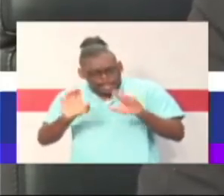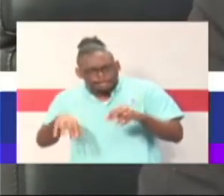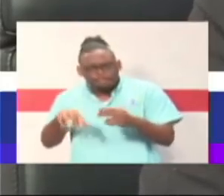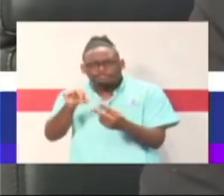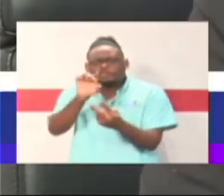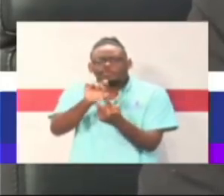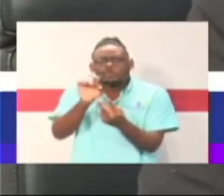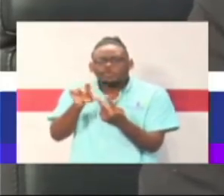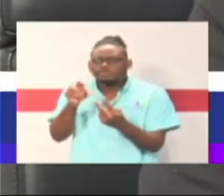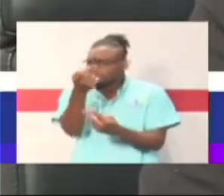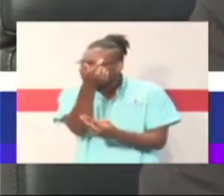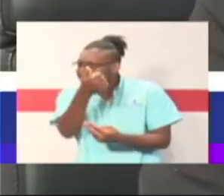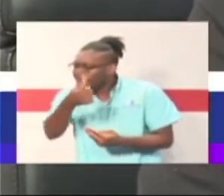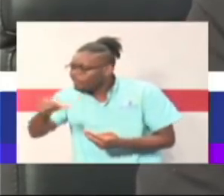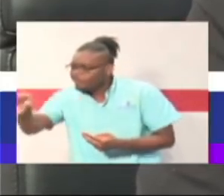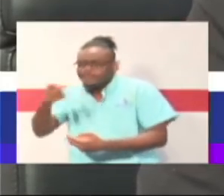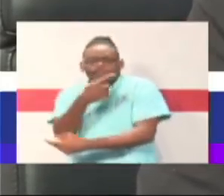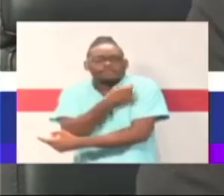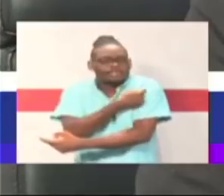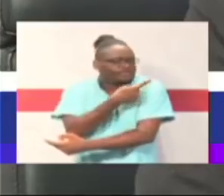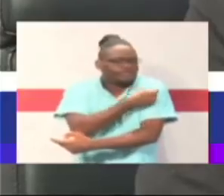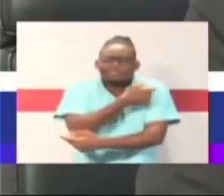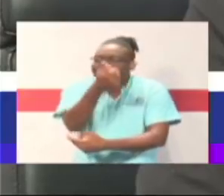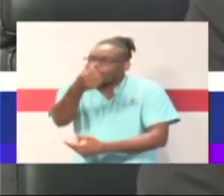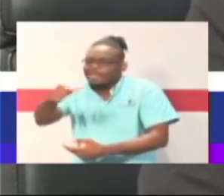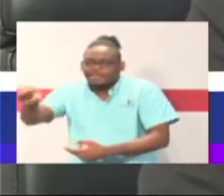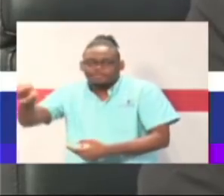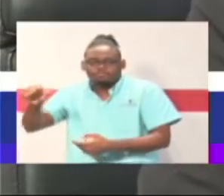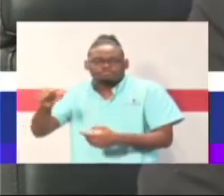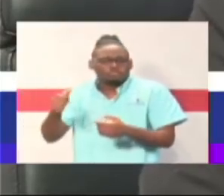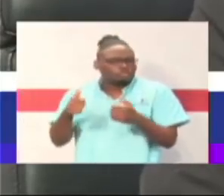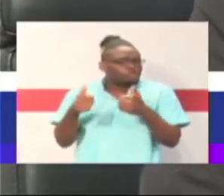are privileged here in Trinidad and Tobago at this time to